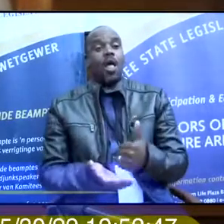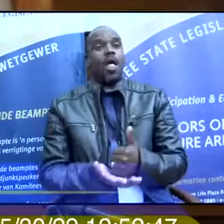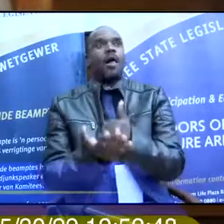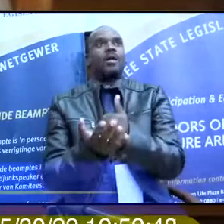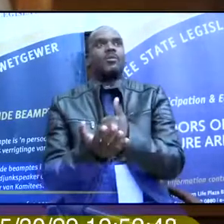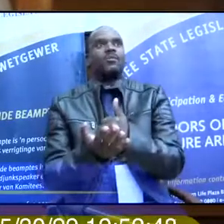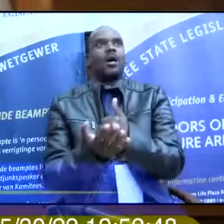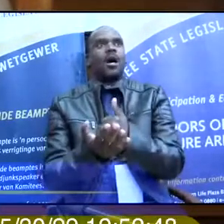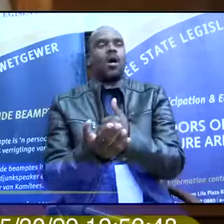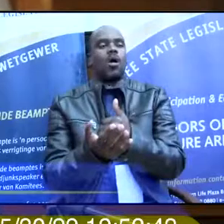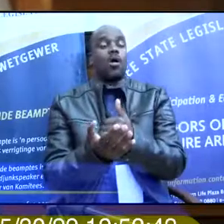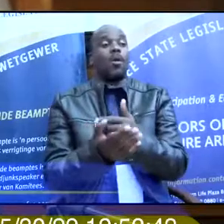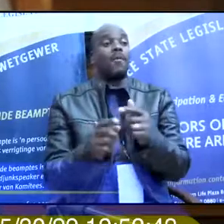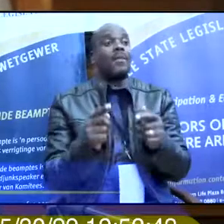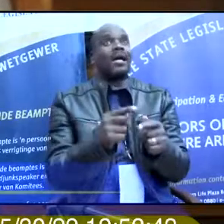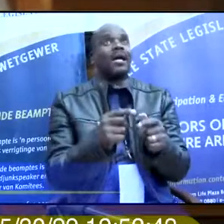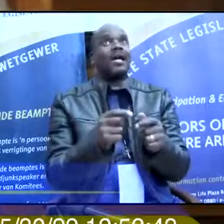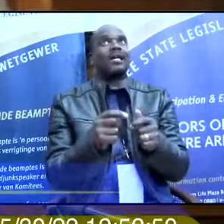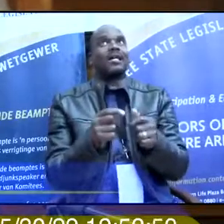education